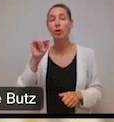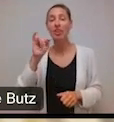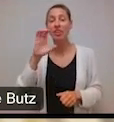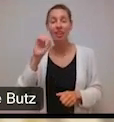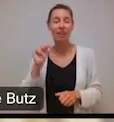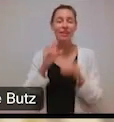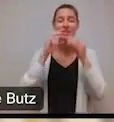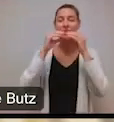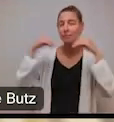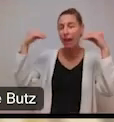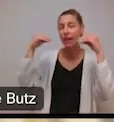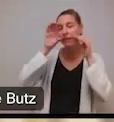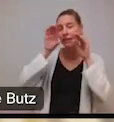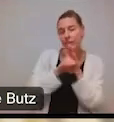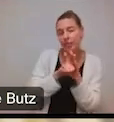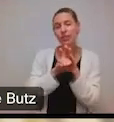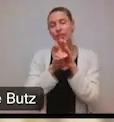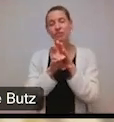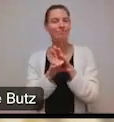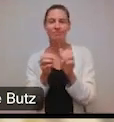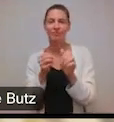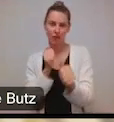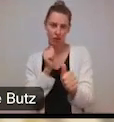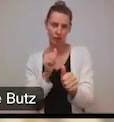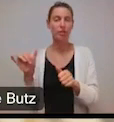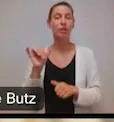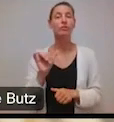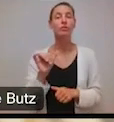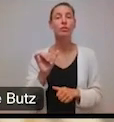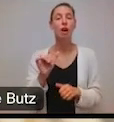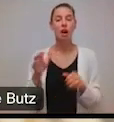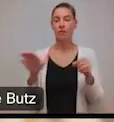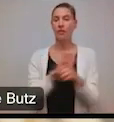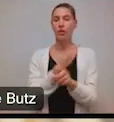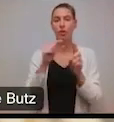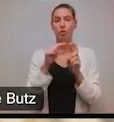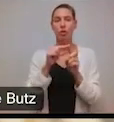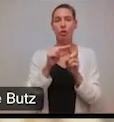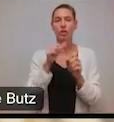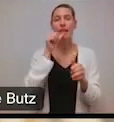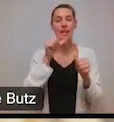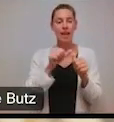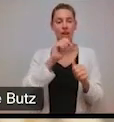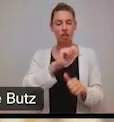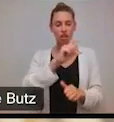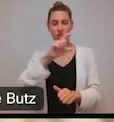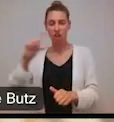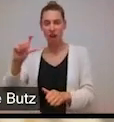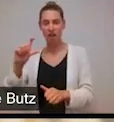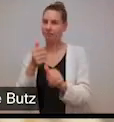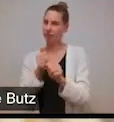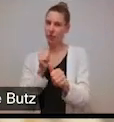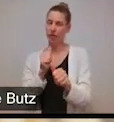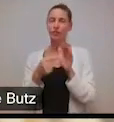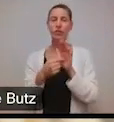faces, things like that. You should avoid capitalizing entire words. Words like call me in